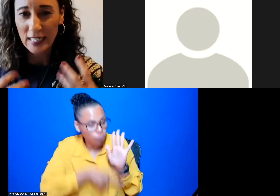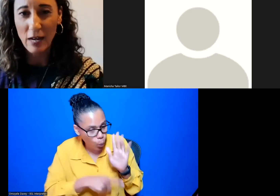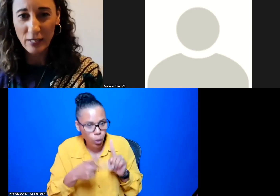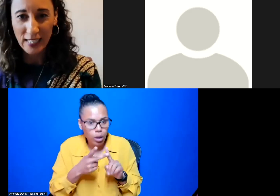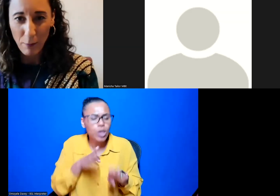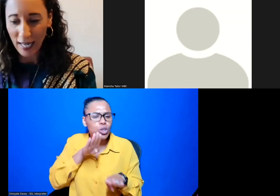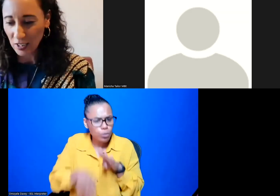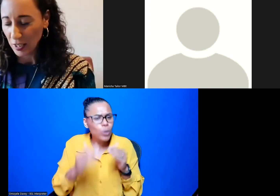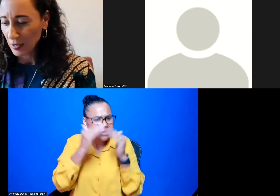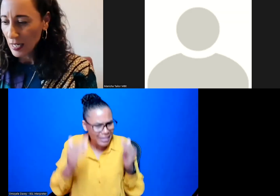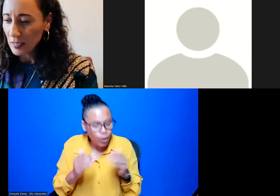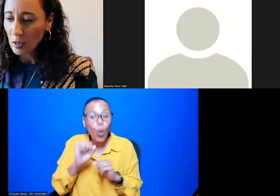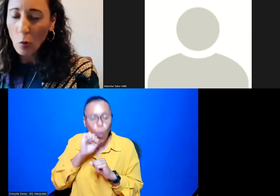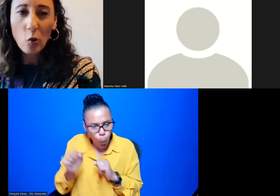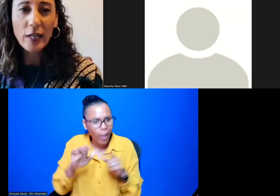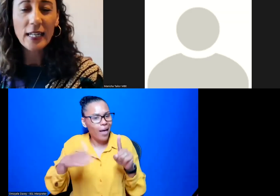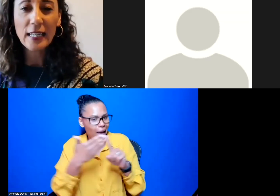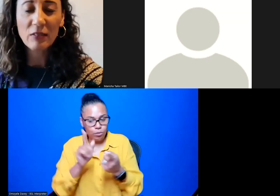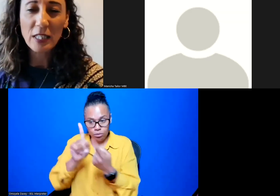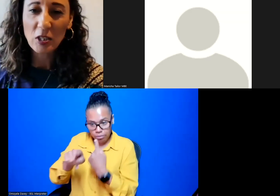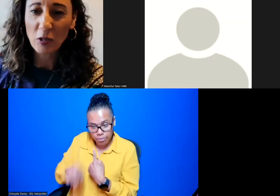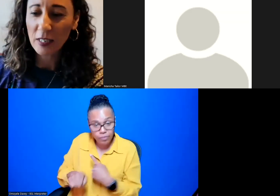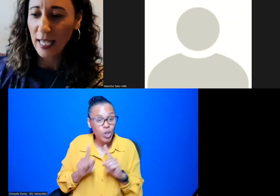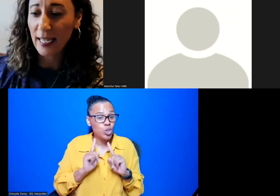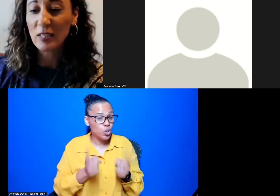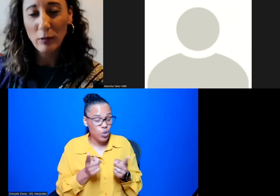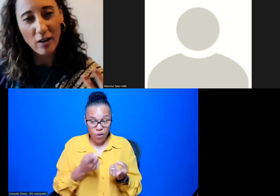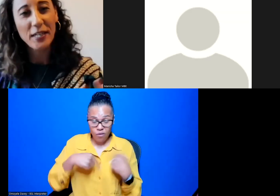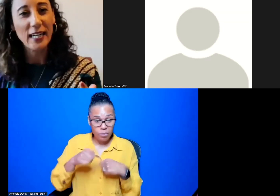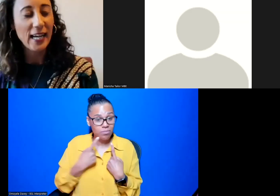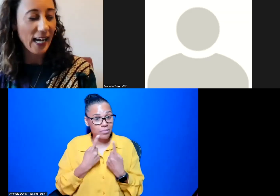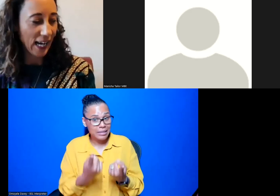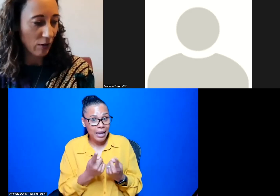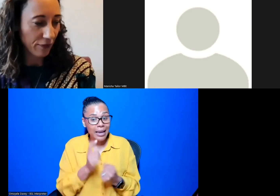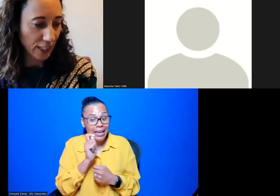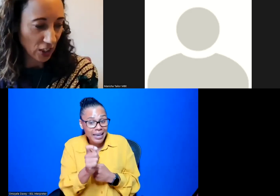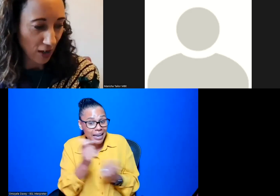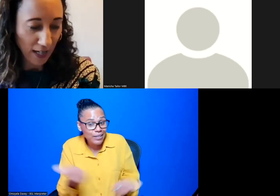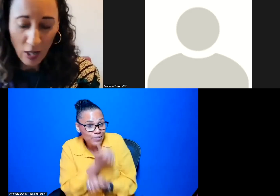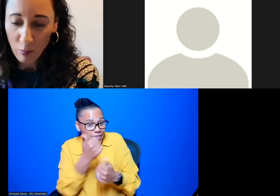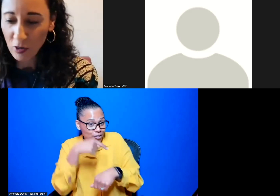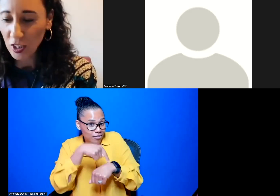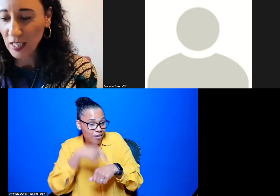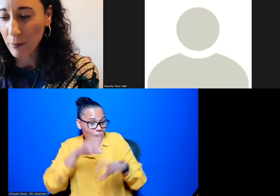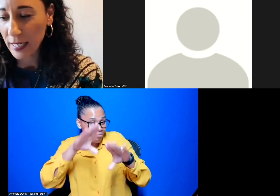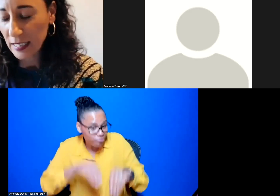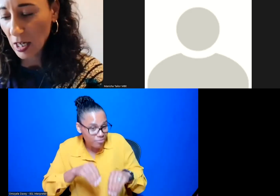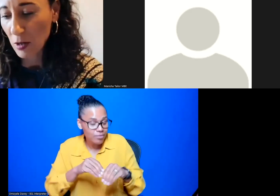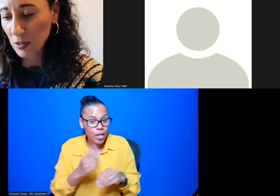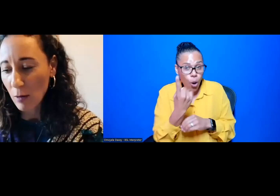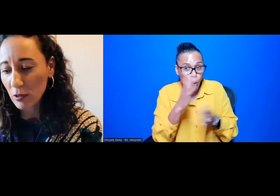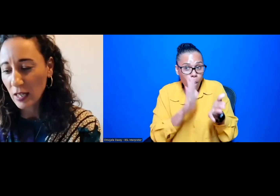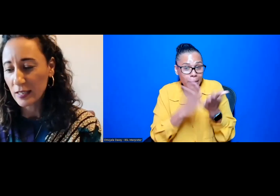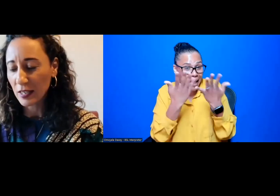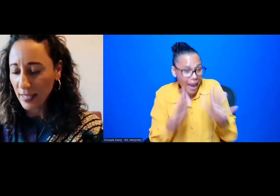will endeavour to get back to you. So all that it leaves me to do to say is we are nearly at our finish line with just a minute to go.